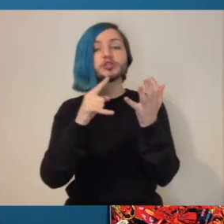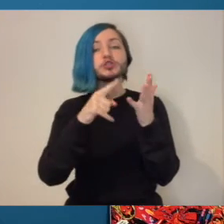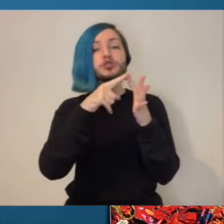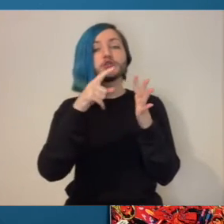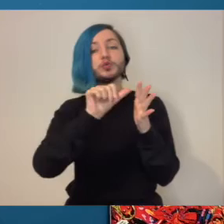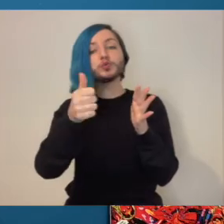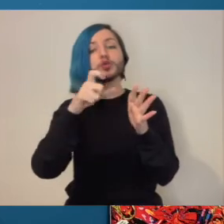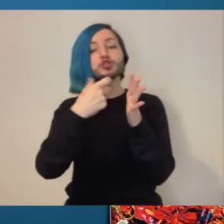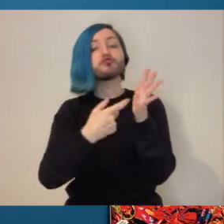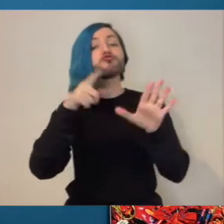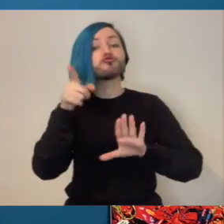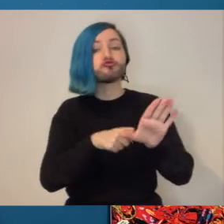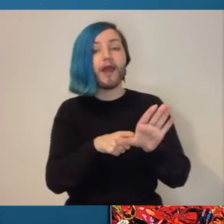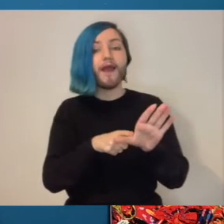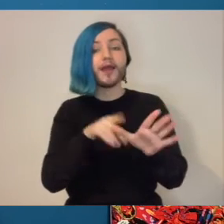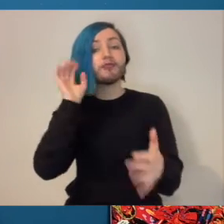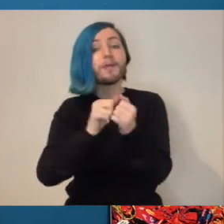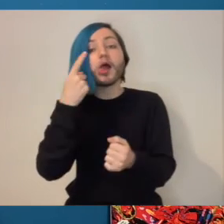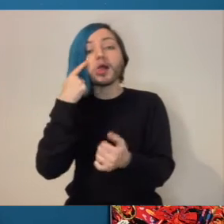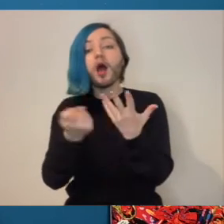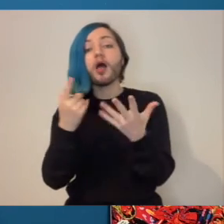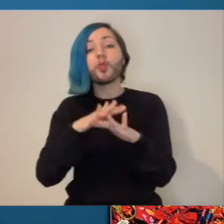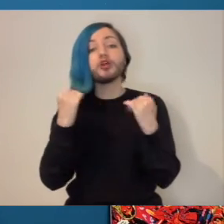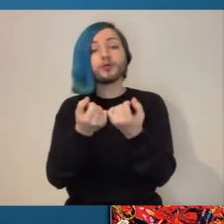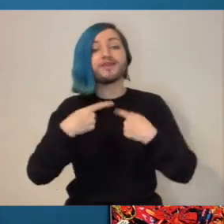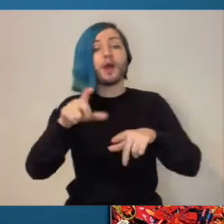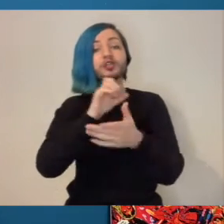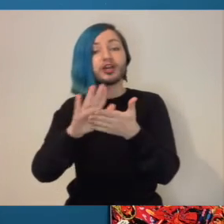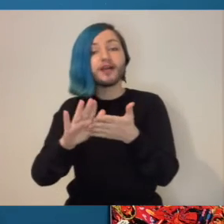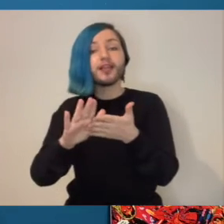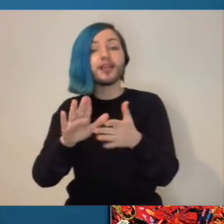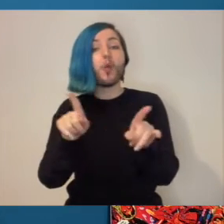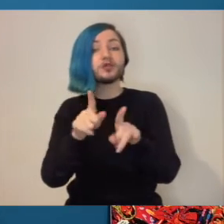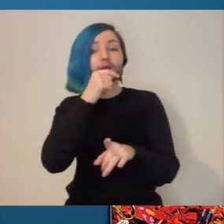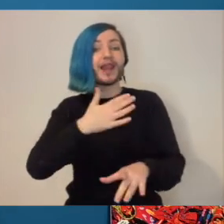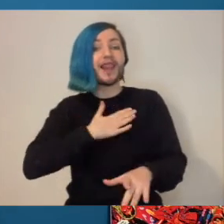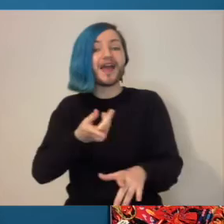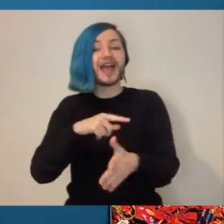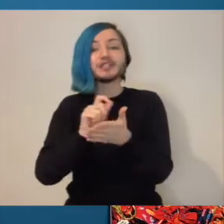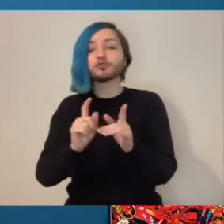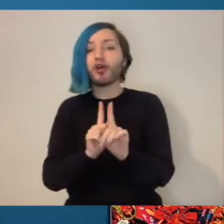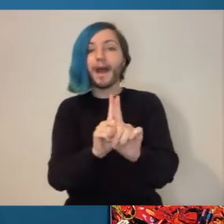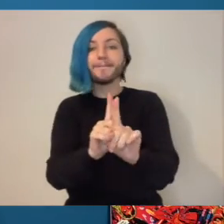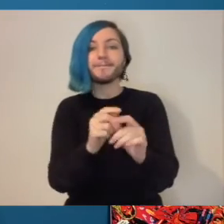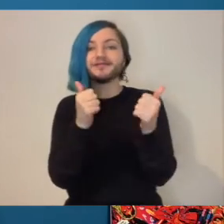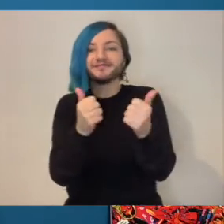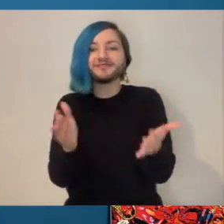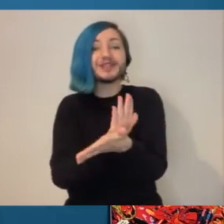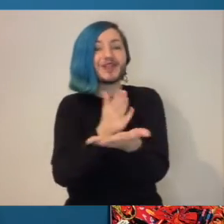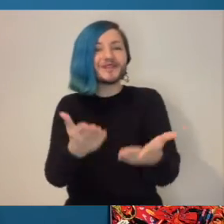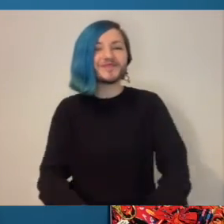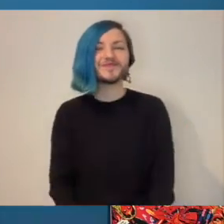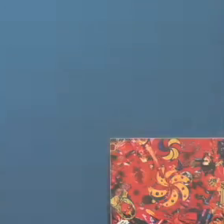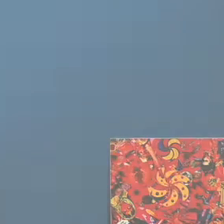Sue Dray. Don't forget to check out the rest of the workshops on our channel, and you can also like and subscribe as well.